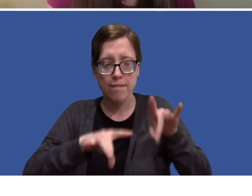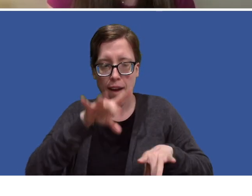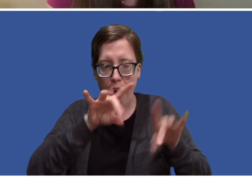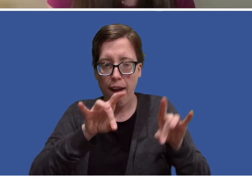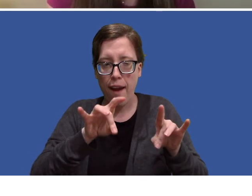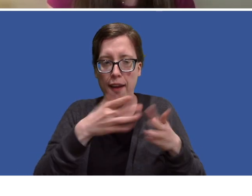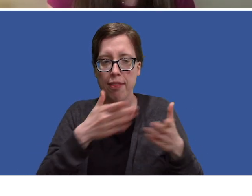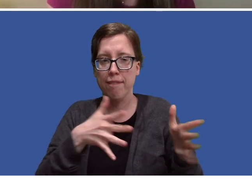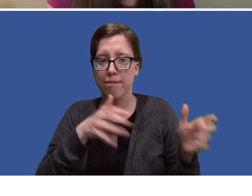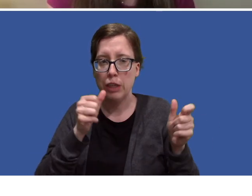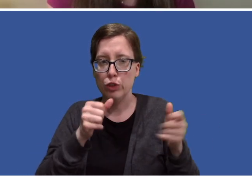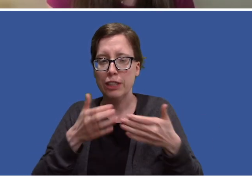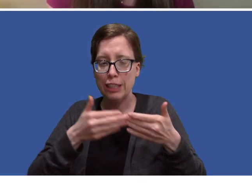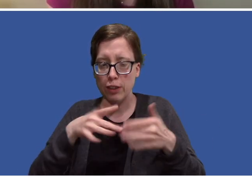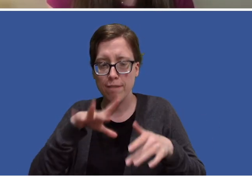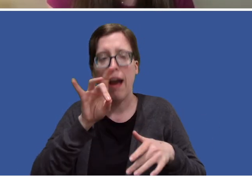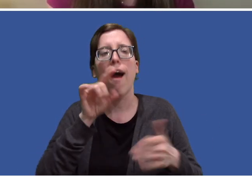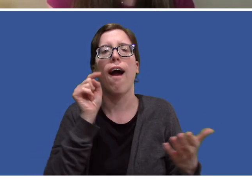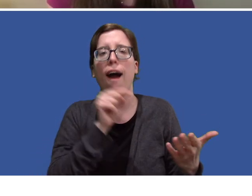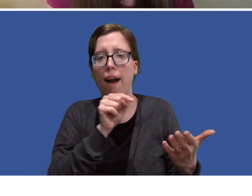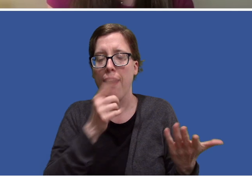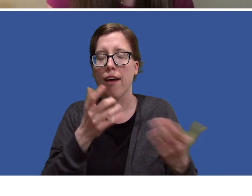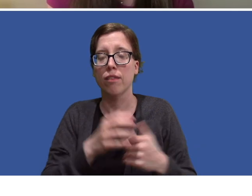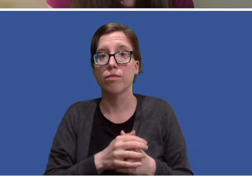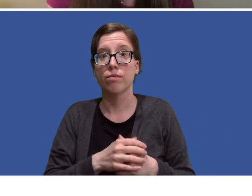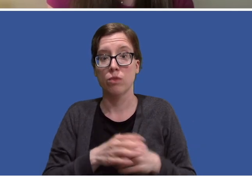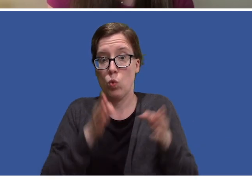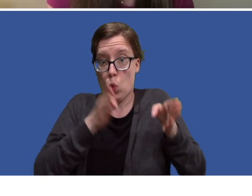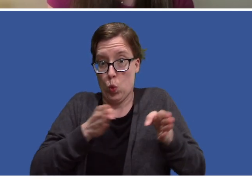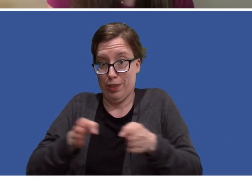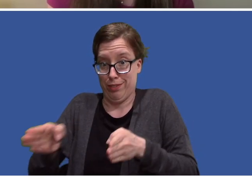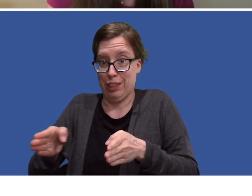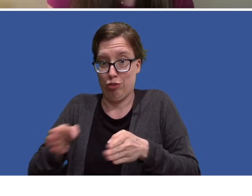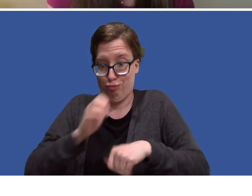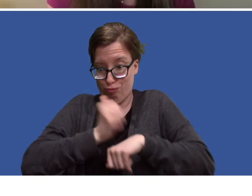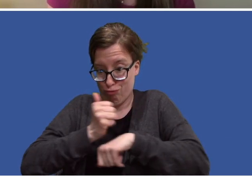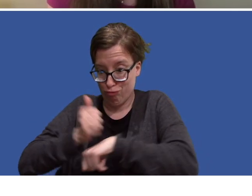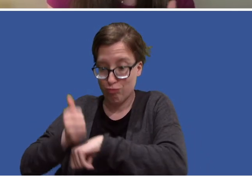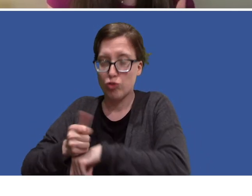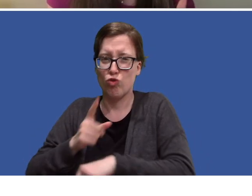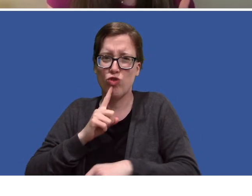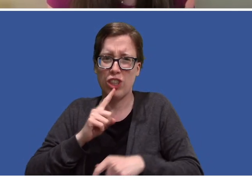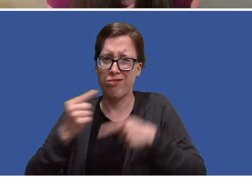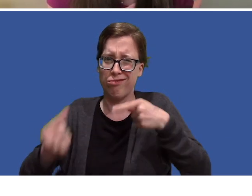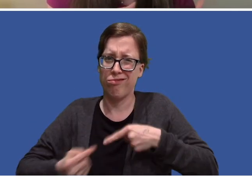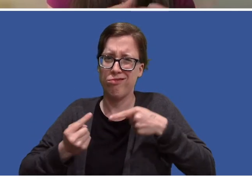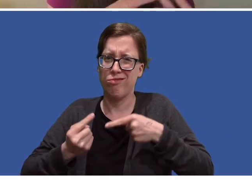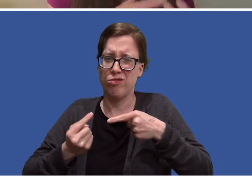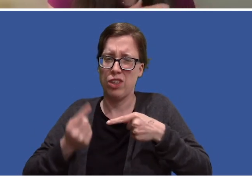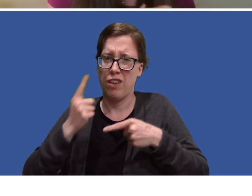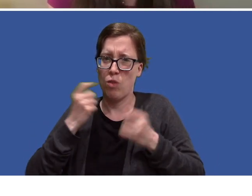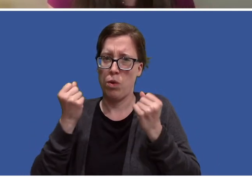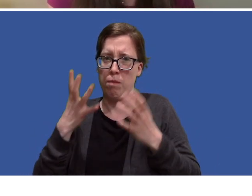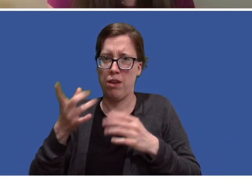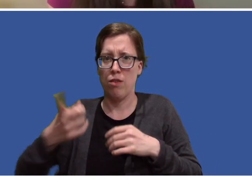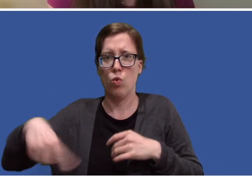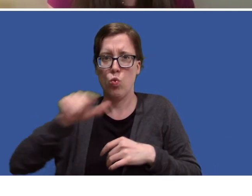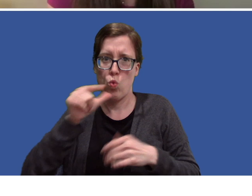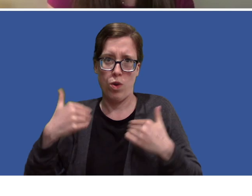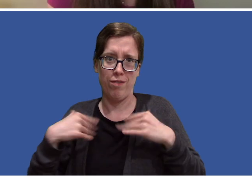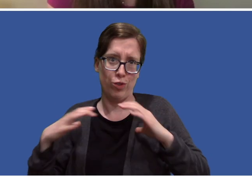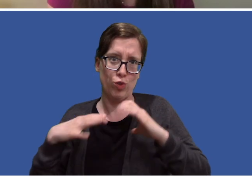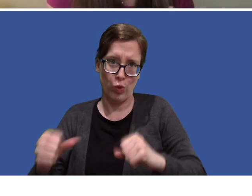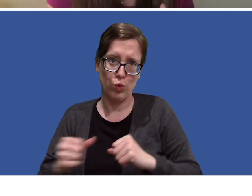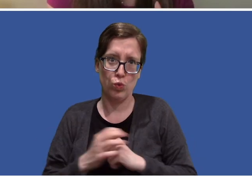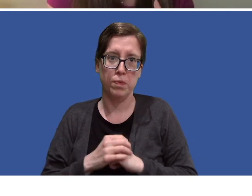Organization really is challenging for many individuals with CHARGE, both with physical materials